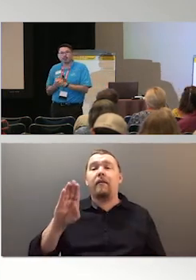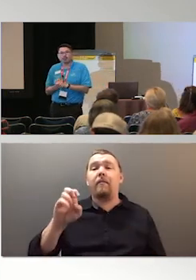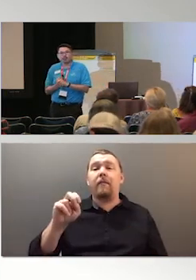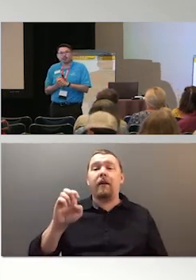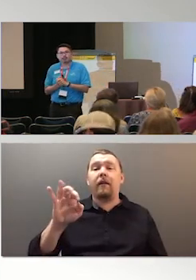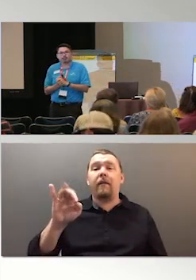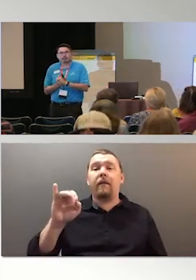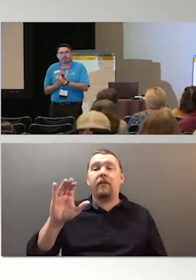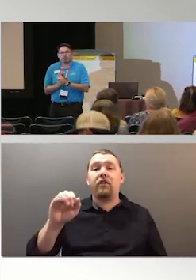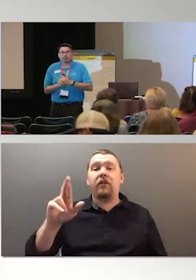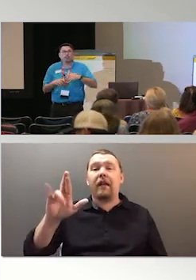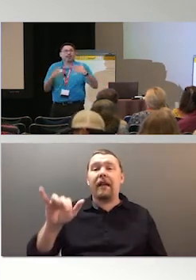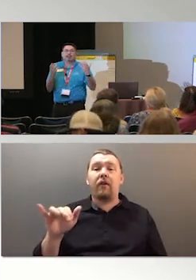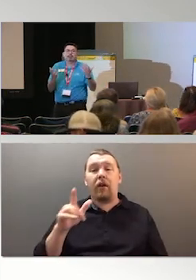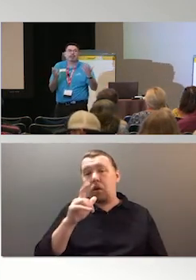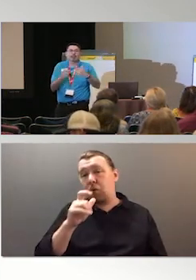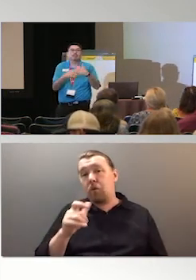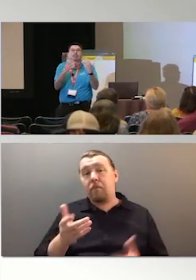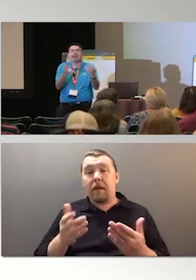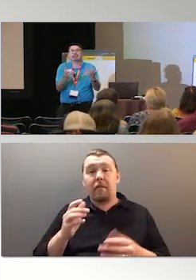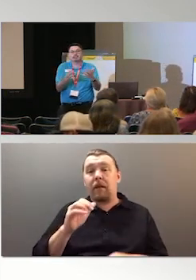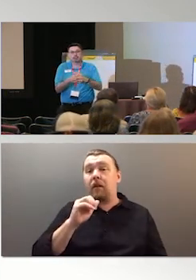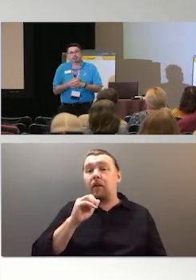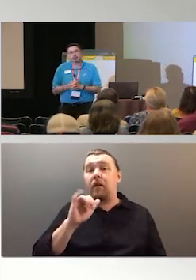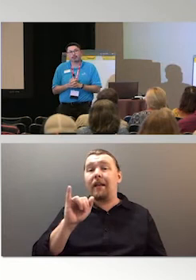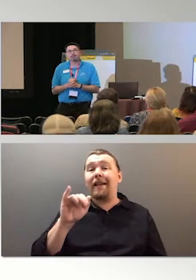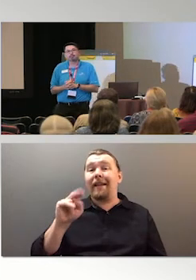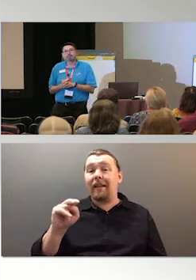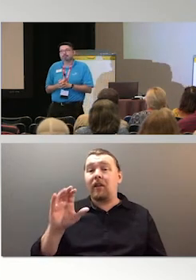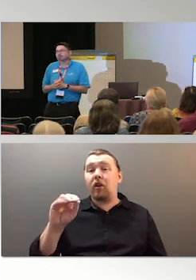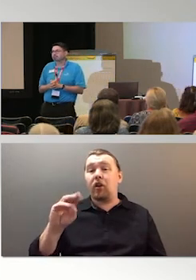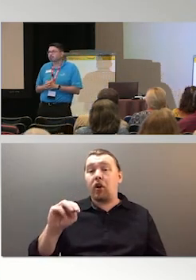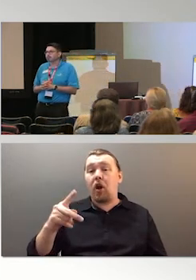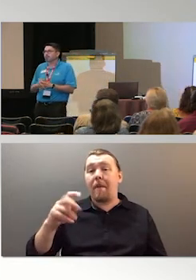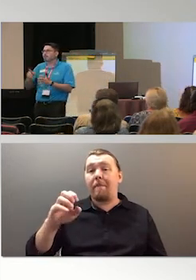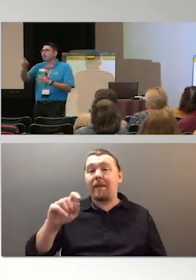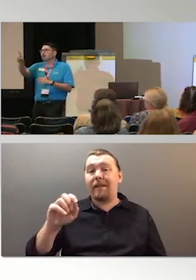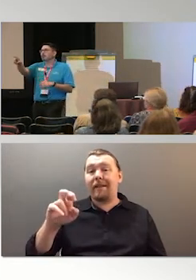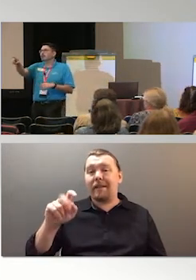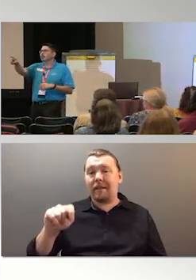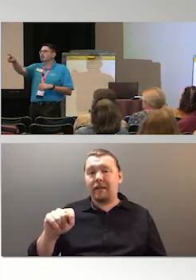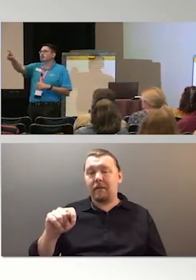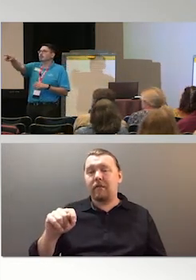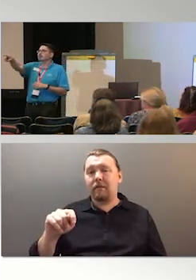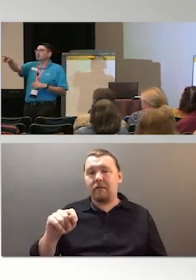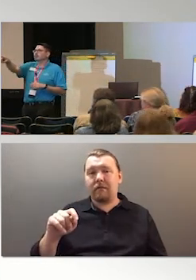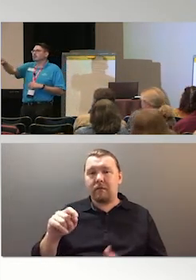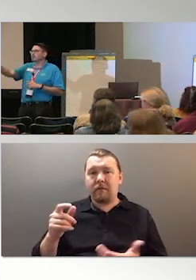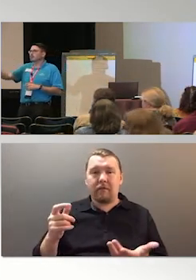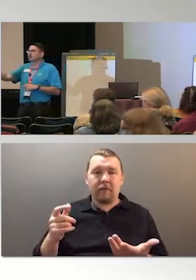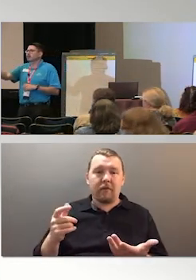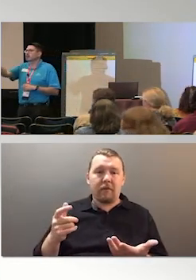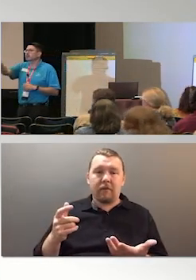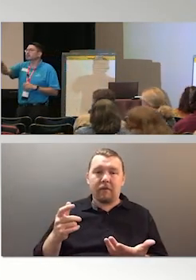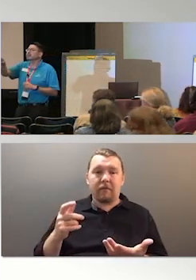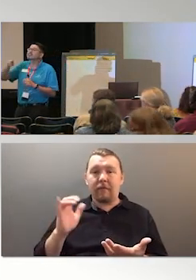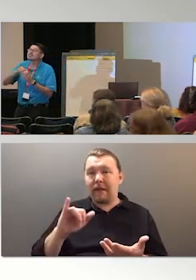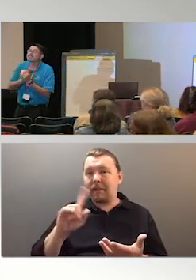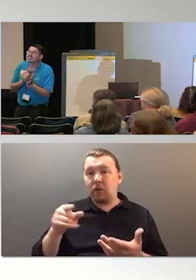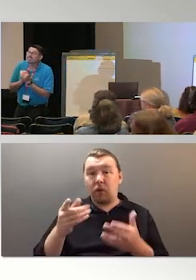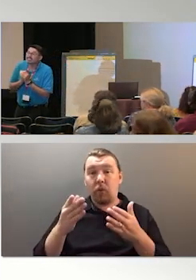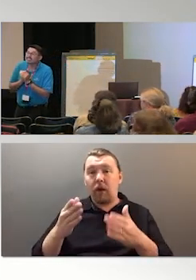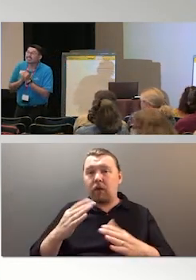beneficiary who might not be competent to access their account. Let me go to her first, and then I'll come to you.